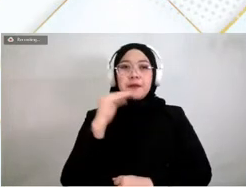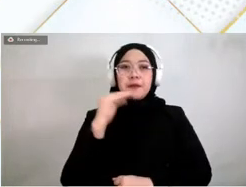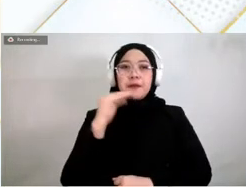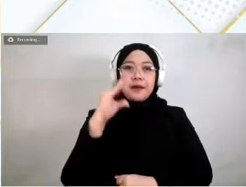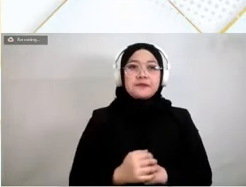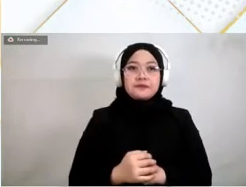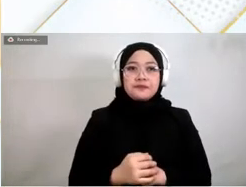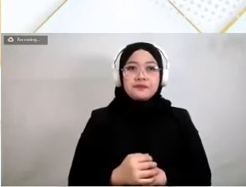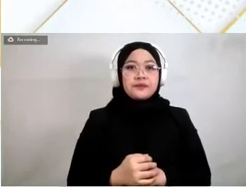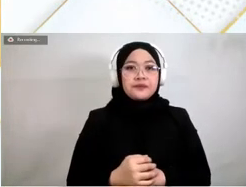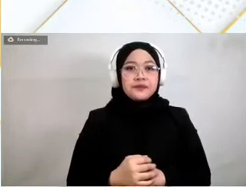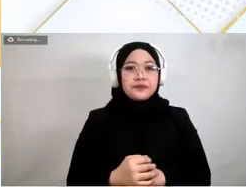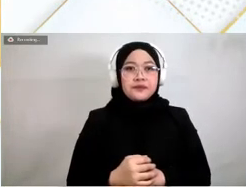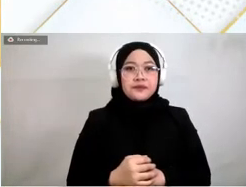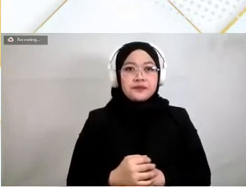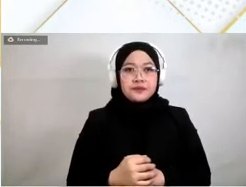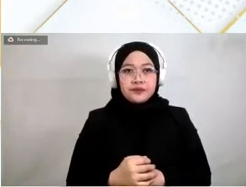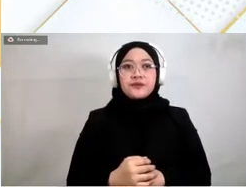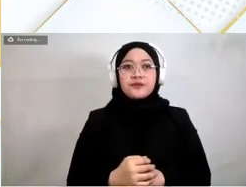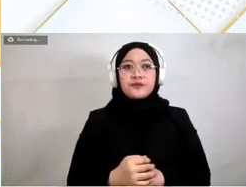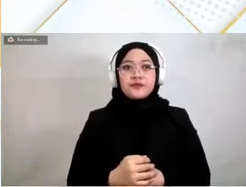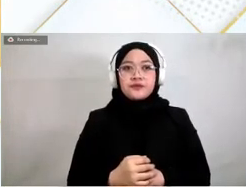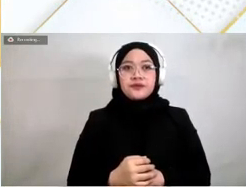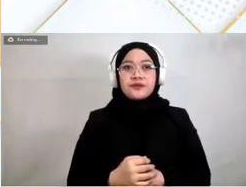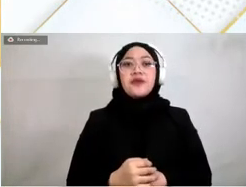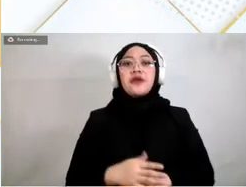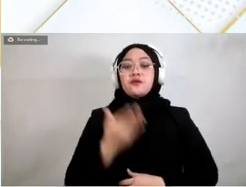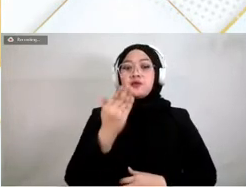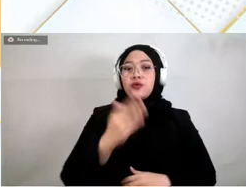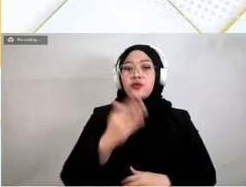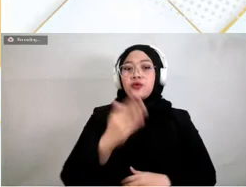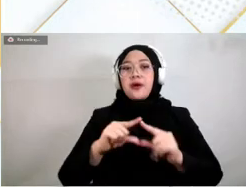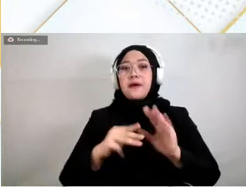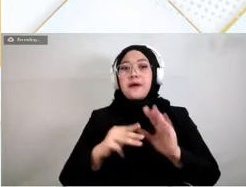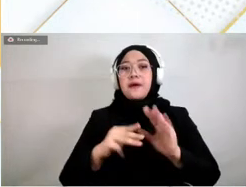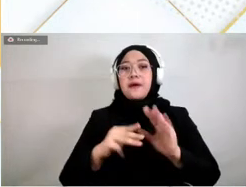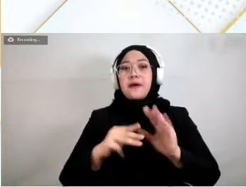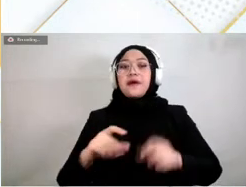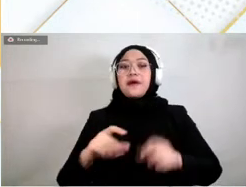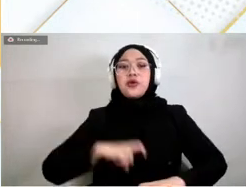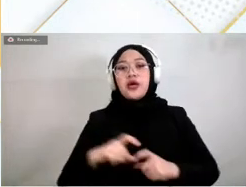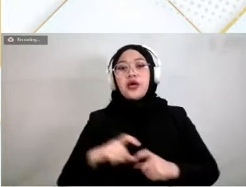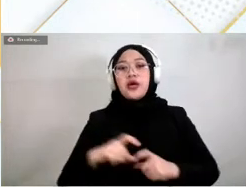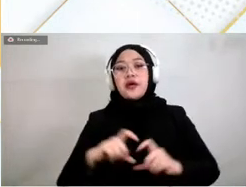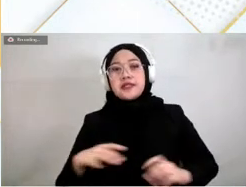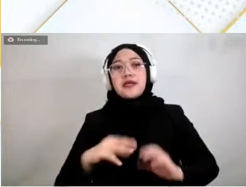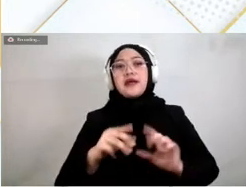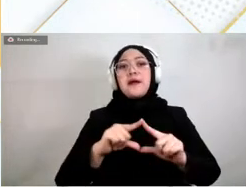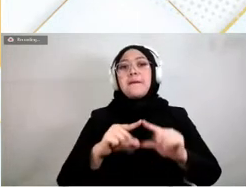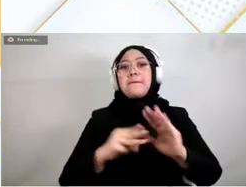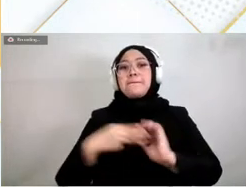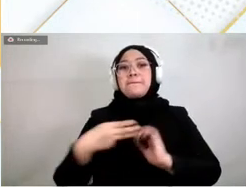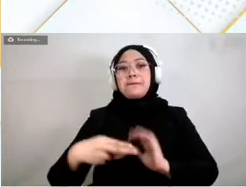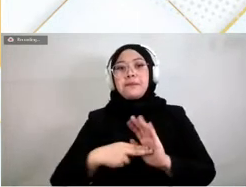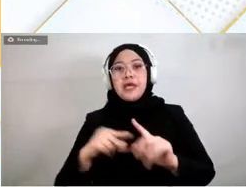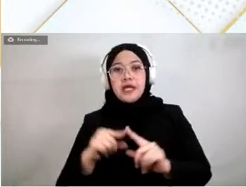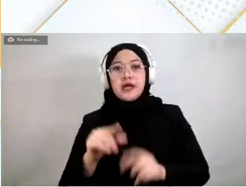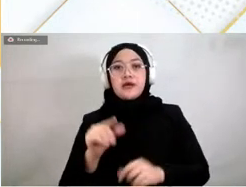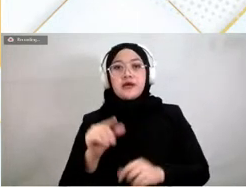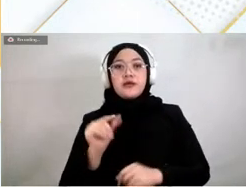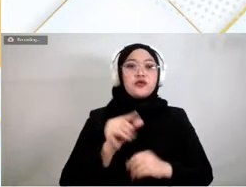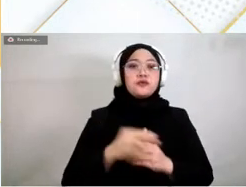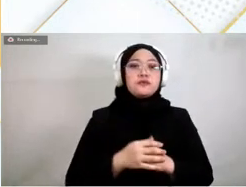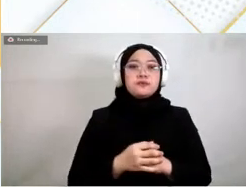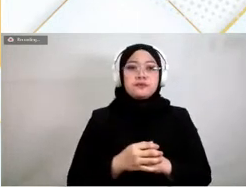His Excellency Ambassador Amina Yofuli, Ambassador of the Republic of Fiji to the Republic of Indonesia.